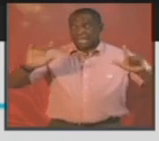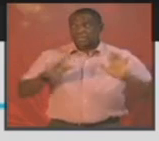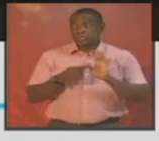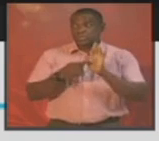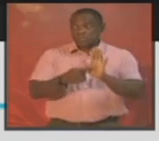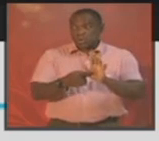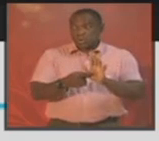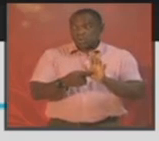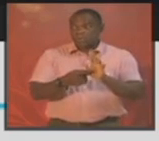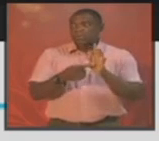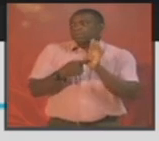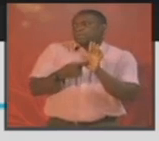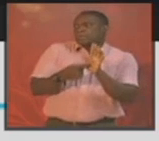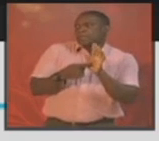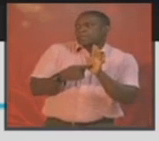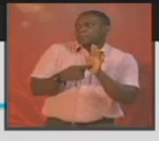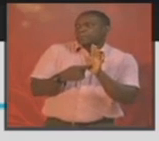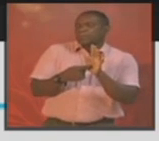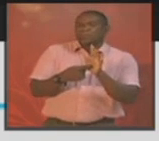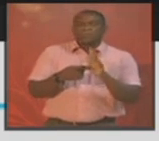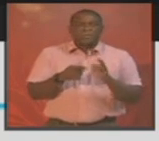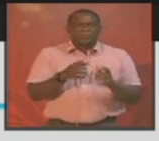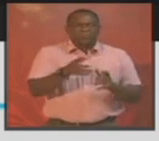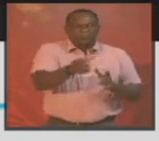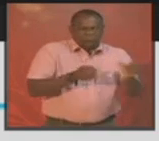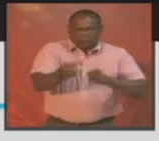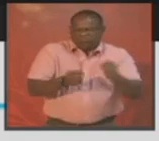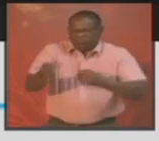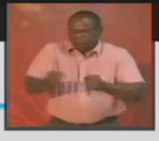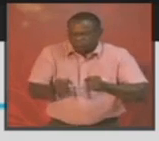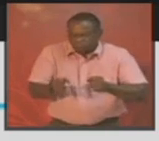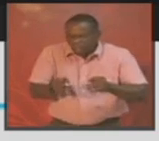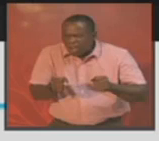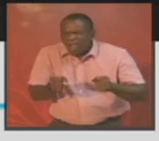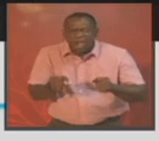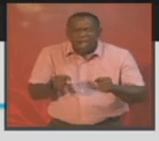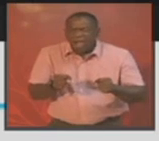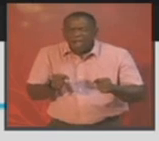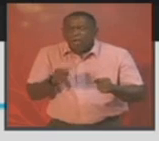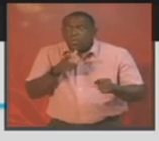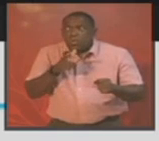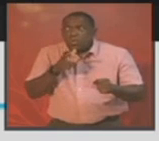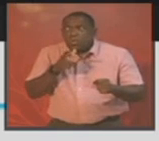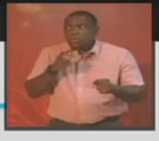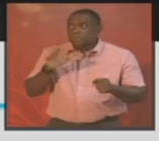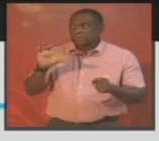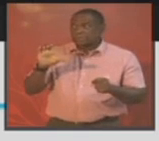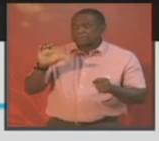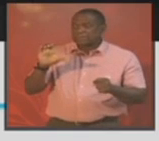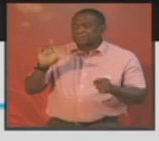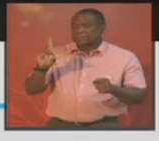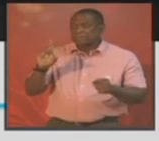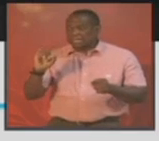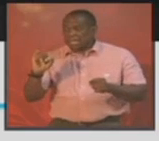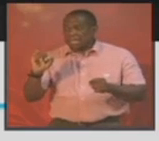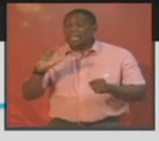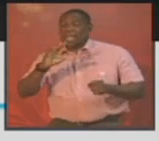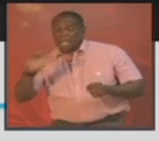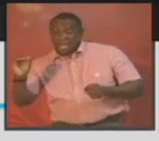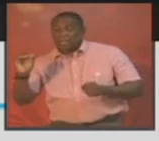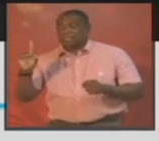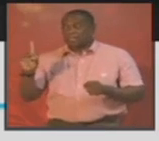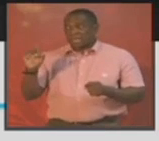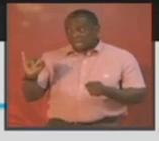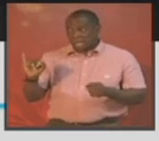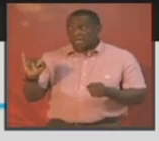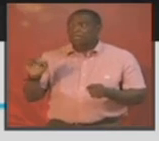seizure by both the Chemistry, Food and Drugs Division as well as the Drug Inspectorate. So in 2020, from the